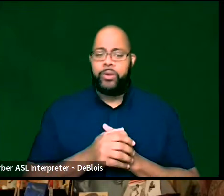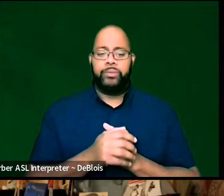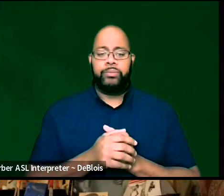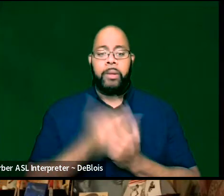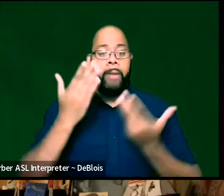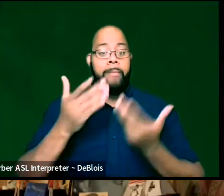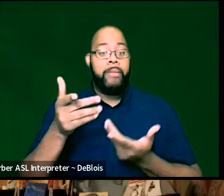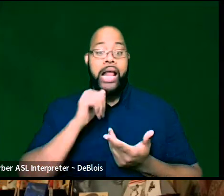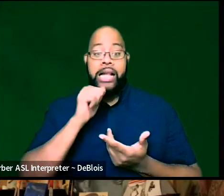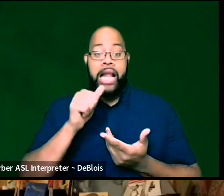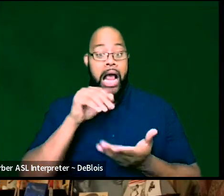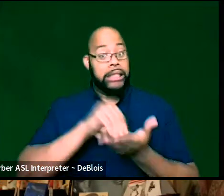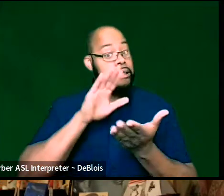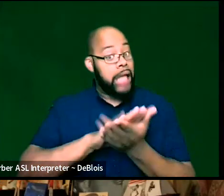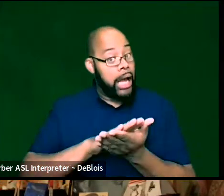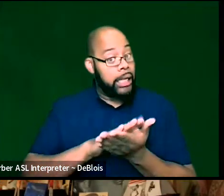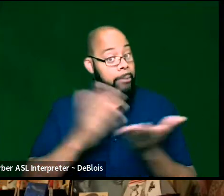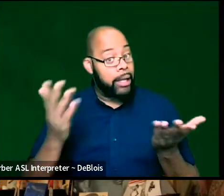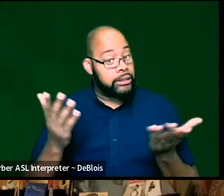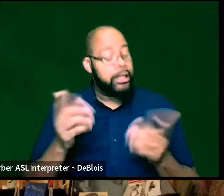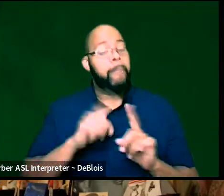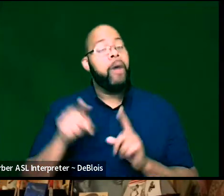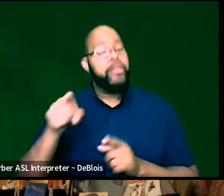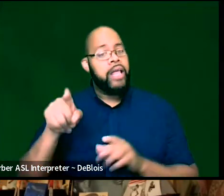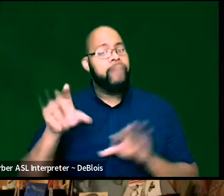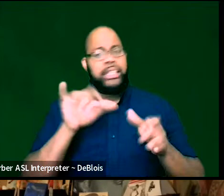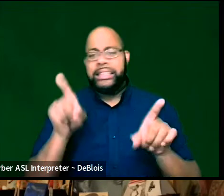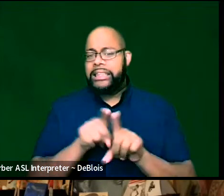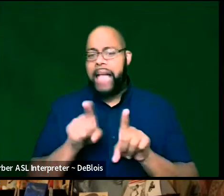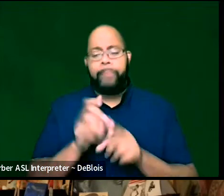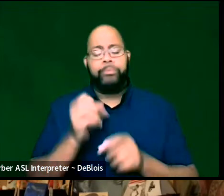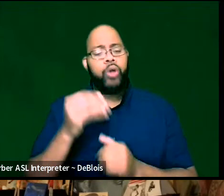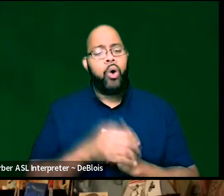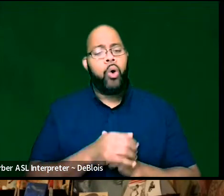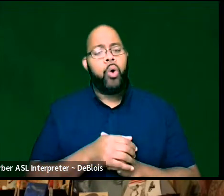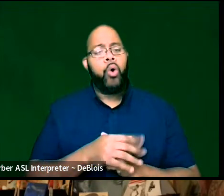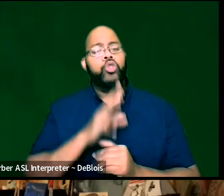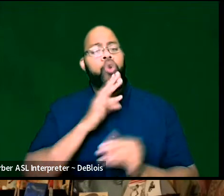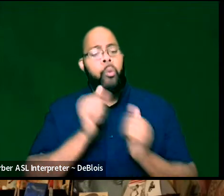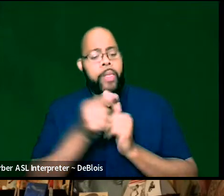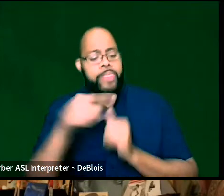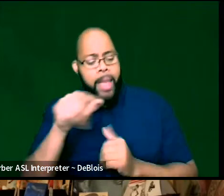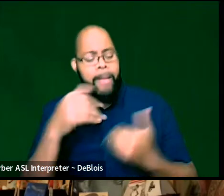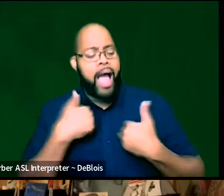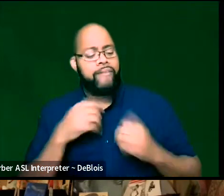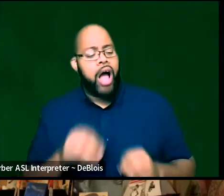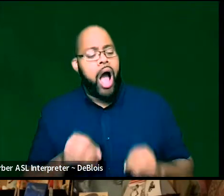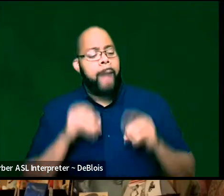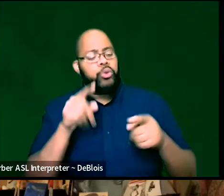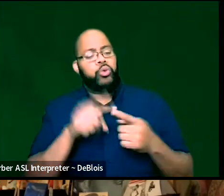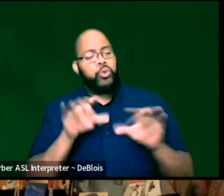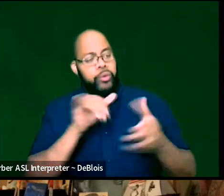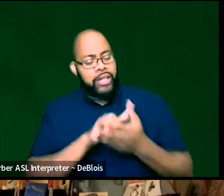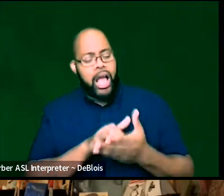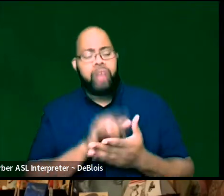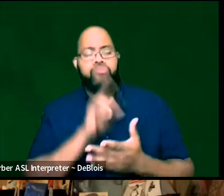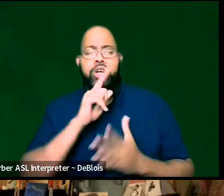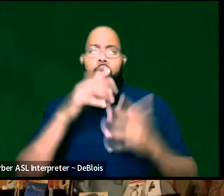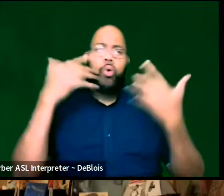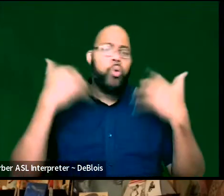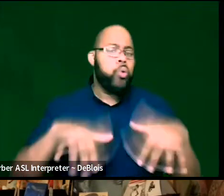maybe they haven't been documented, right? They have done this. And so talking with them, having the opportunity to do that is